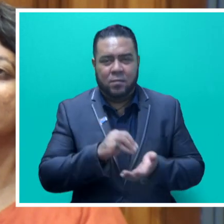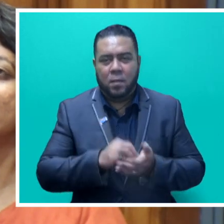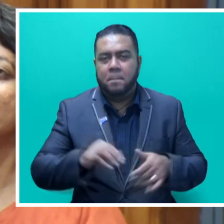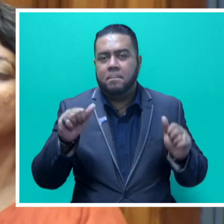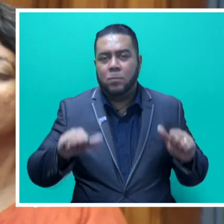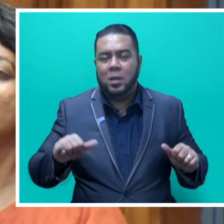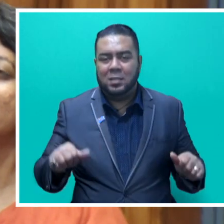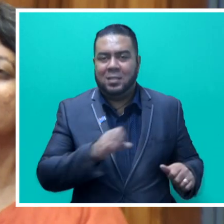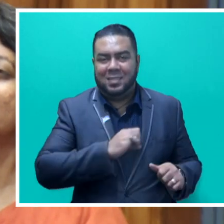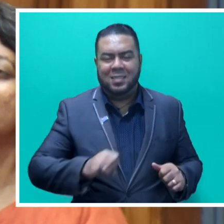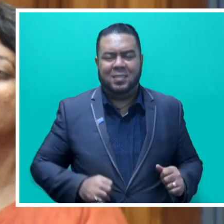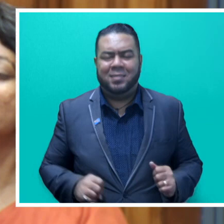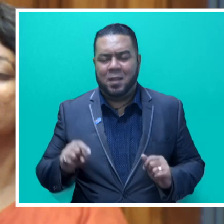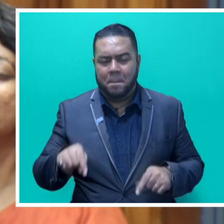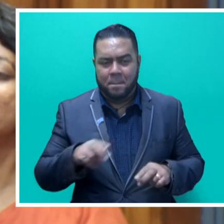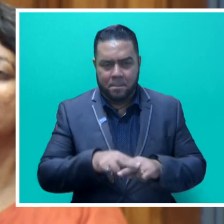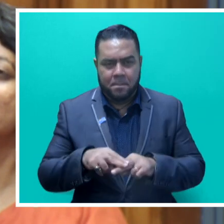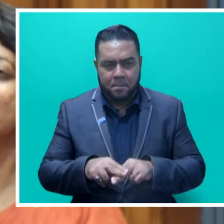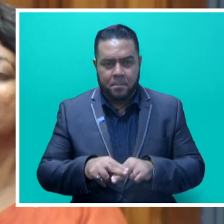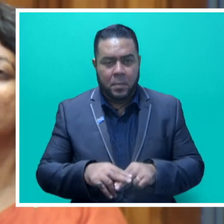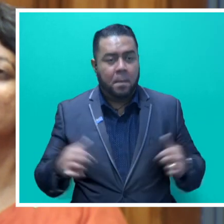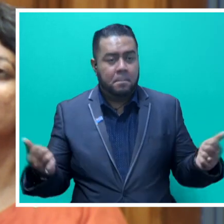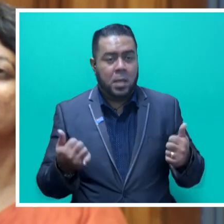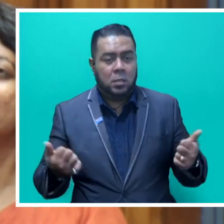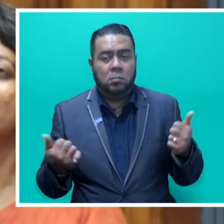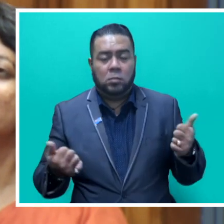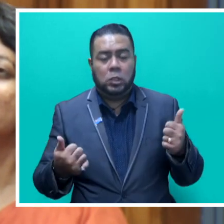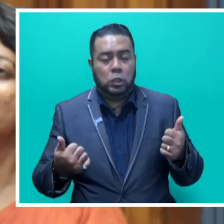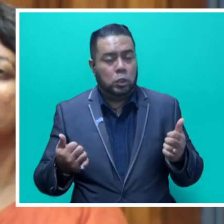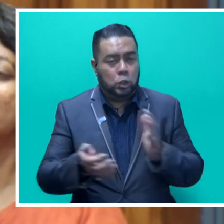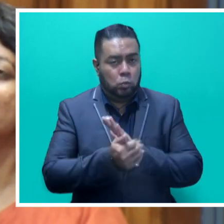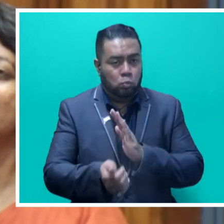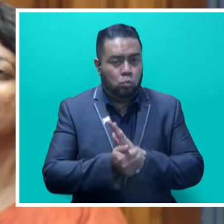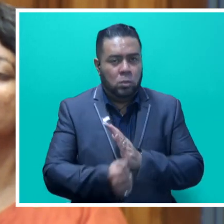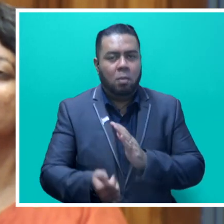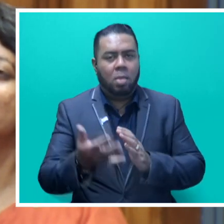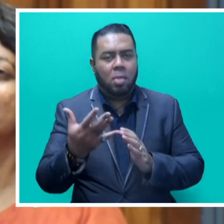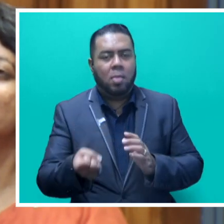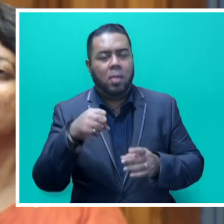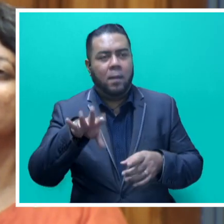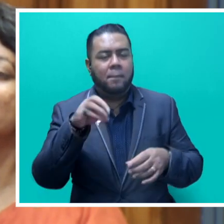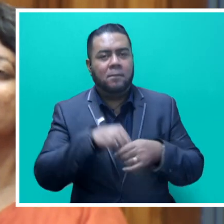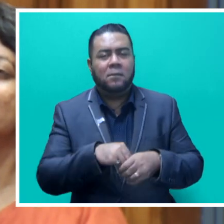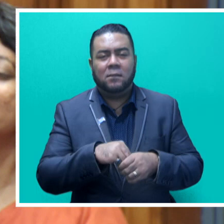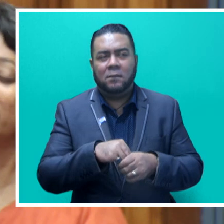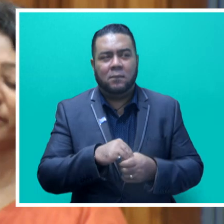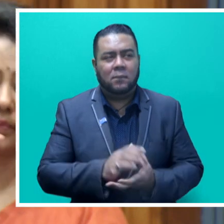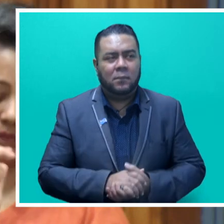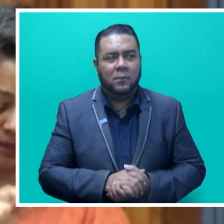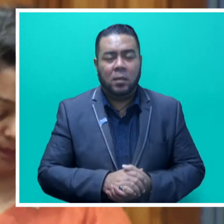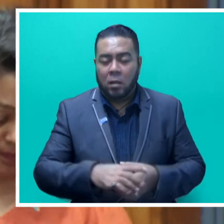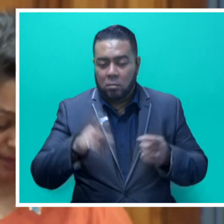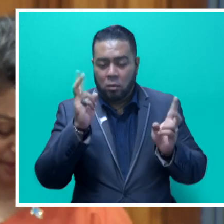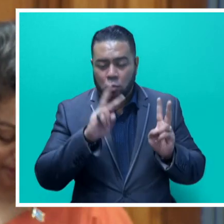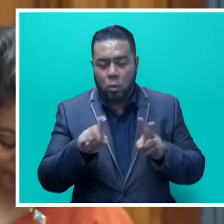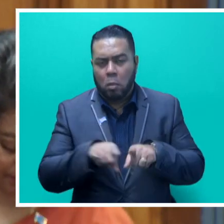Republic with distinction. Many skills were honed and lessons learned under his sharp and discerning gaze,